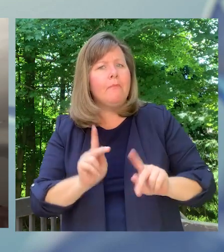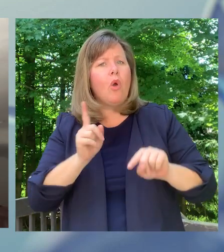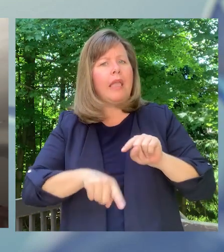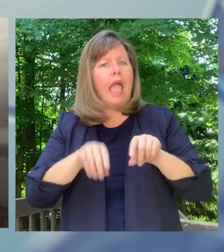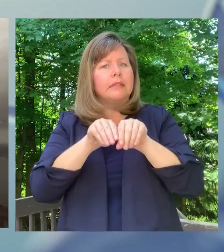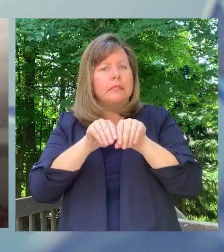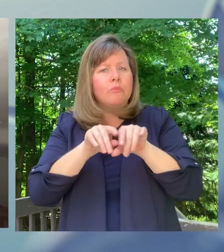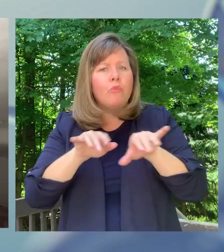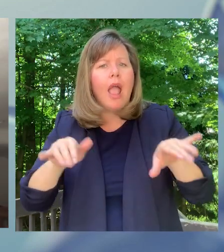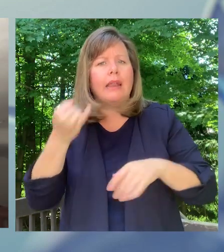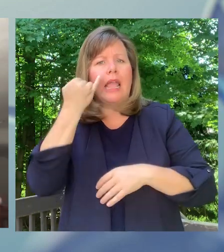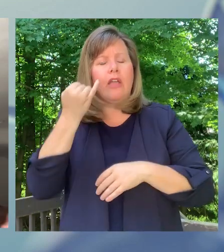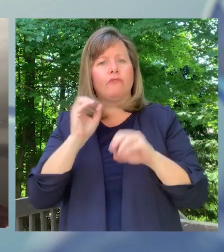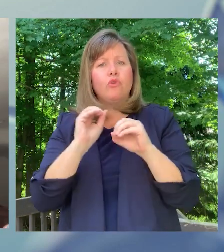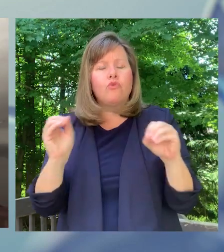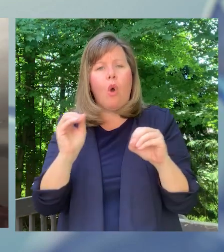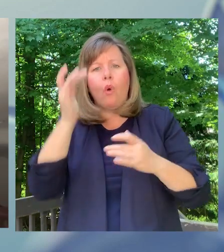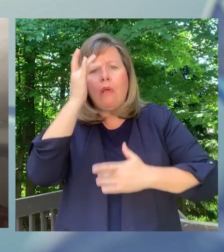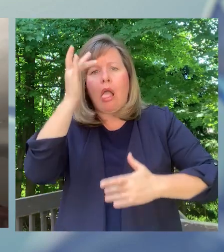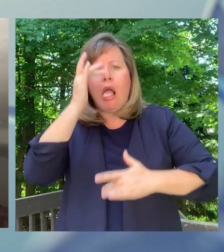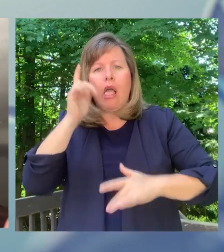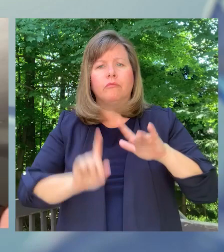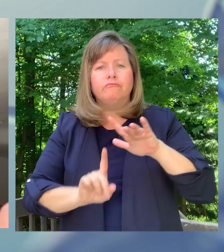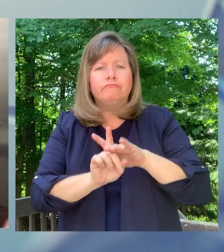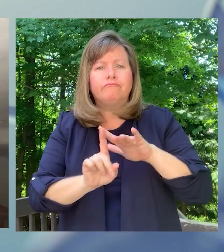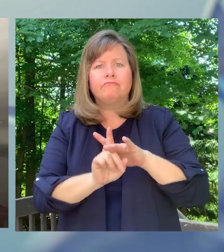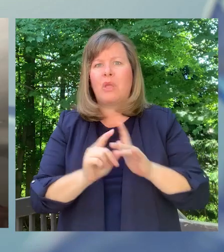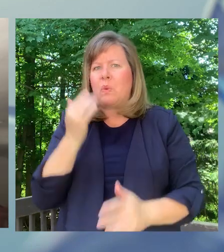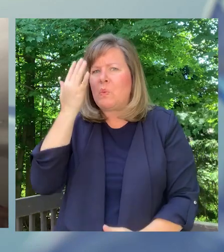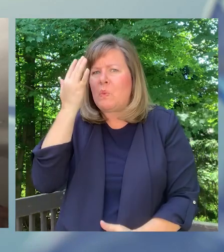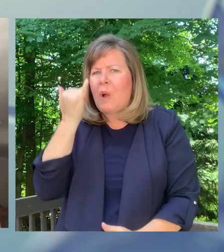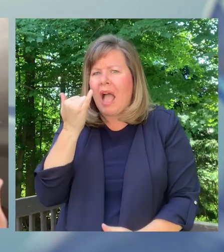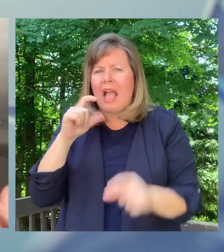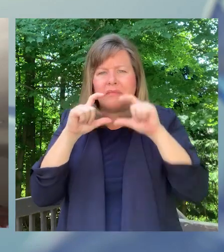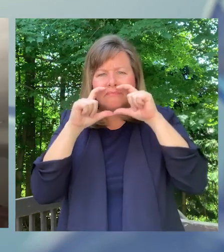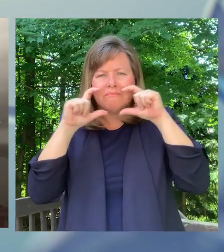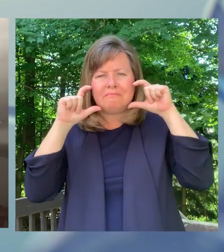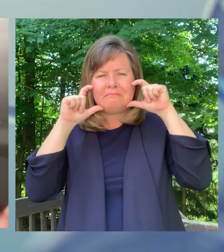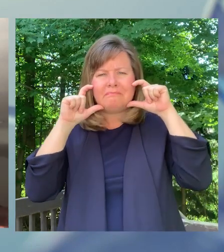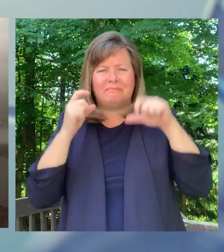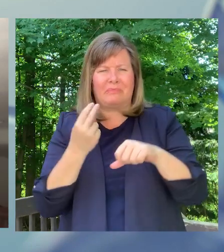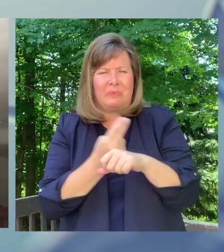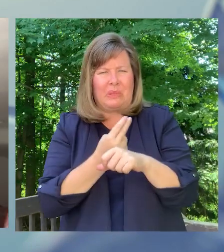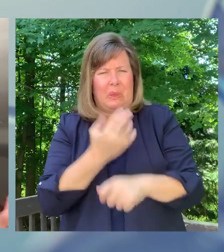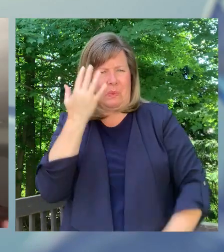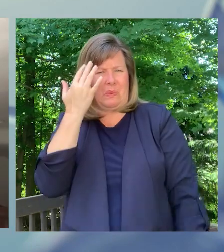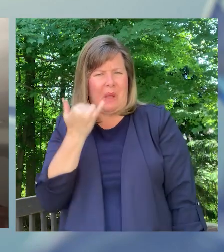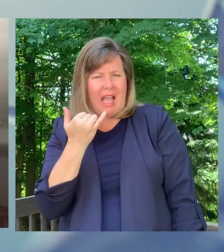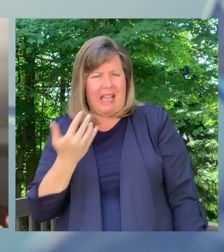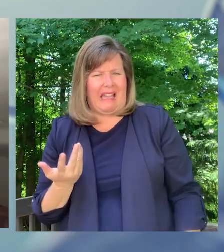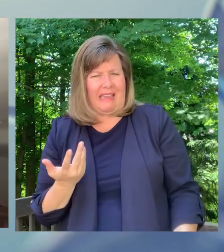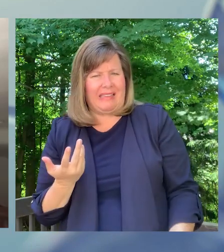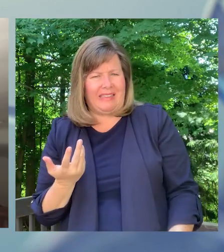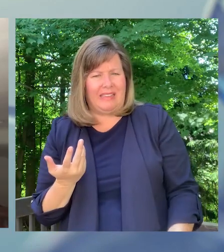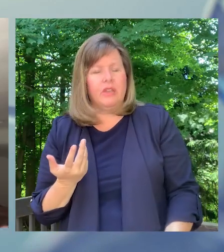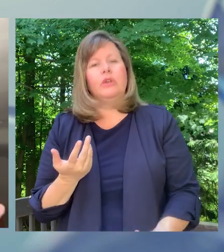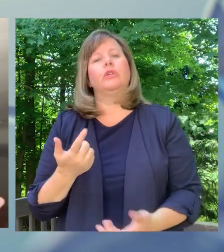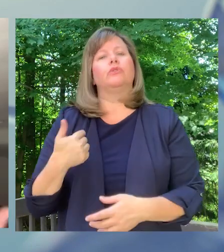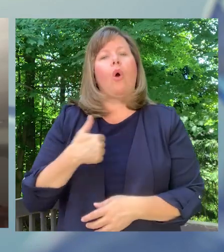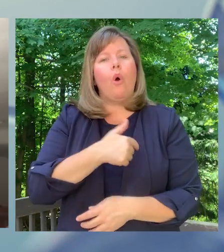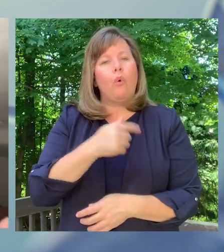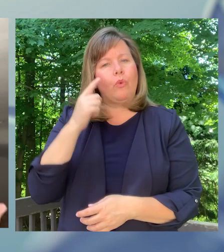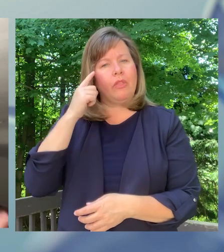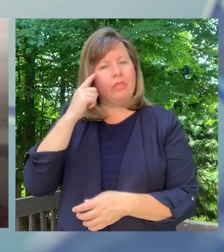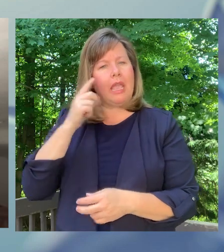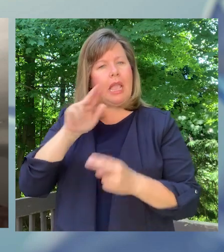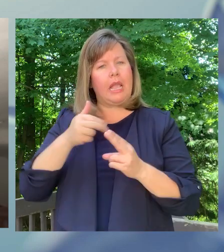then why are we wearing masks? And why are we doing many of the things that we've been doing in thought about, or thinking about,